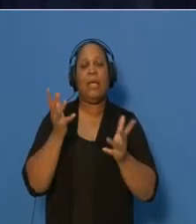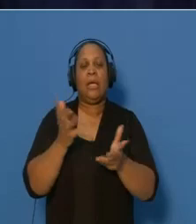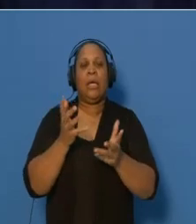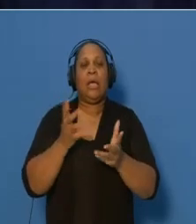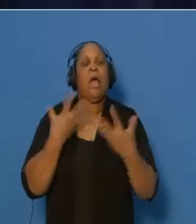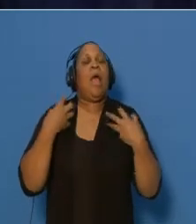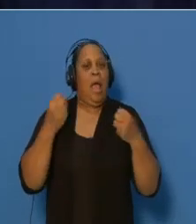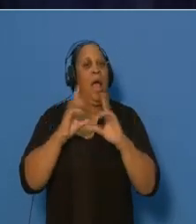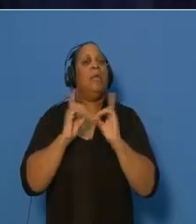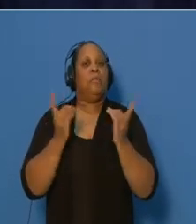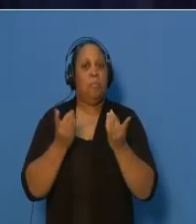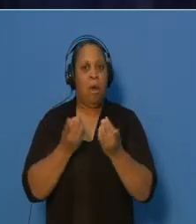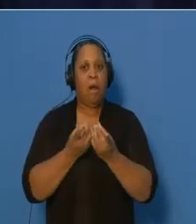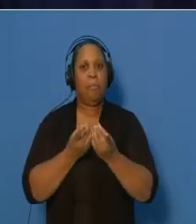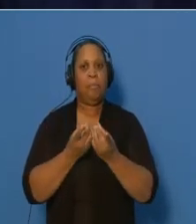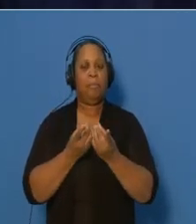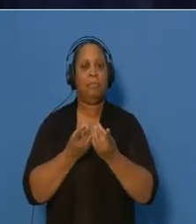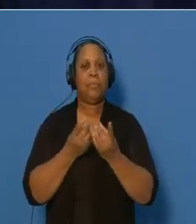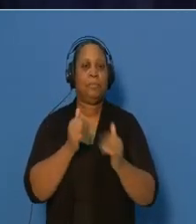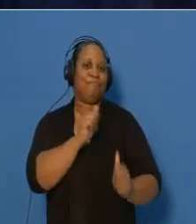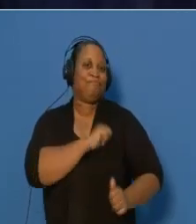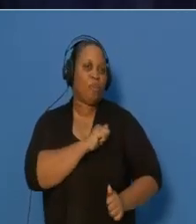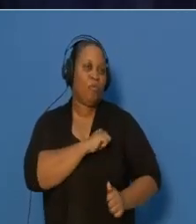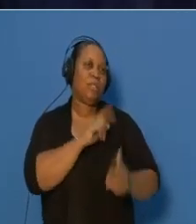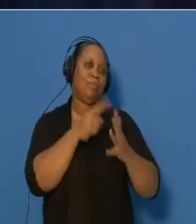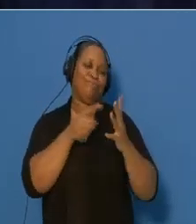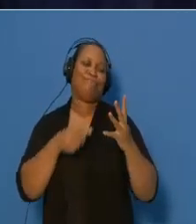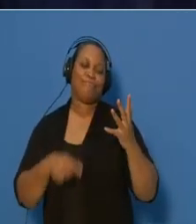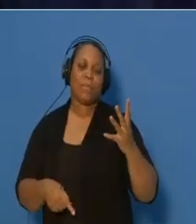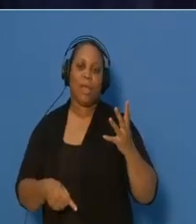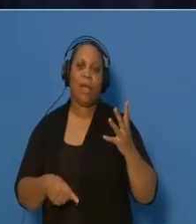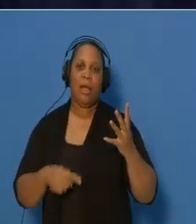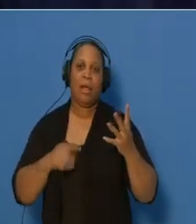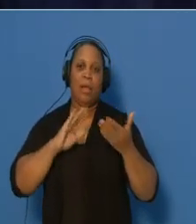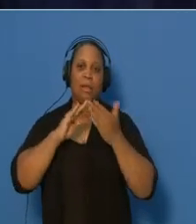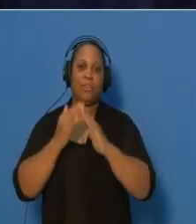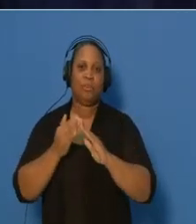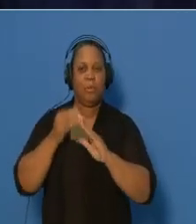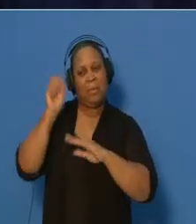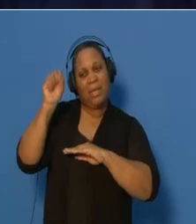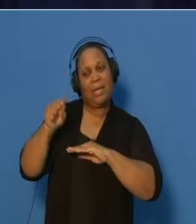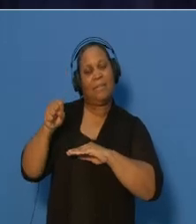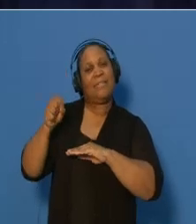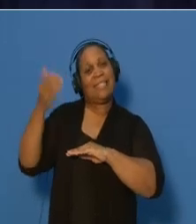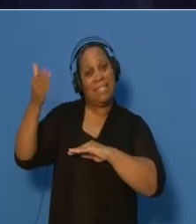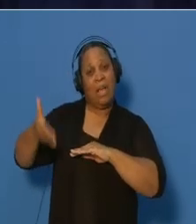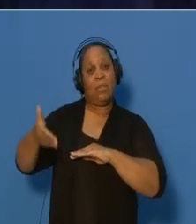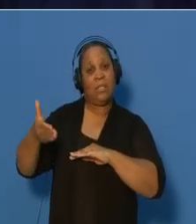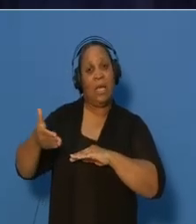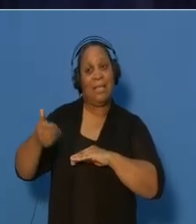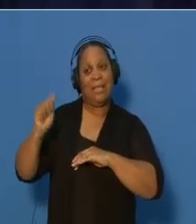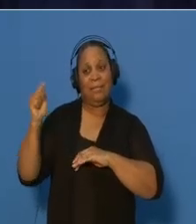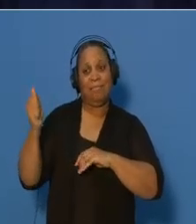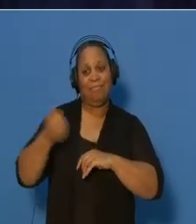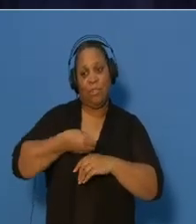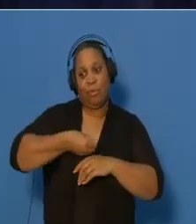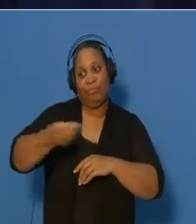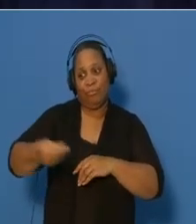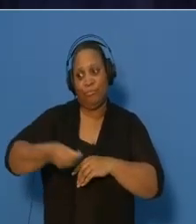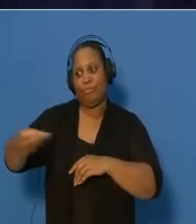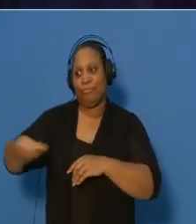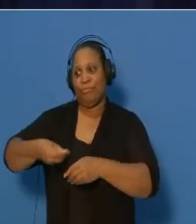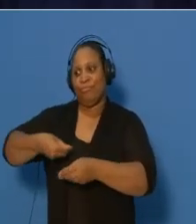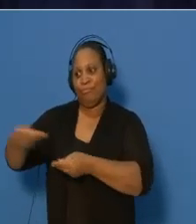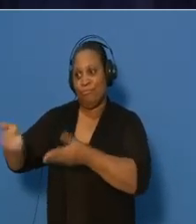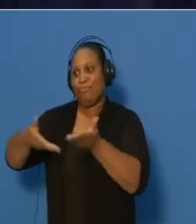health department, regiment, et cetera, the community are all at Southside, so that's being dispersed based on need. So any